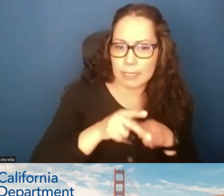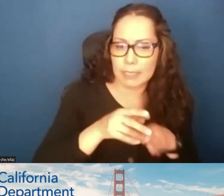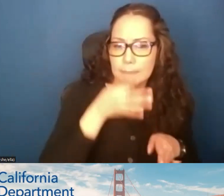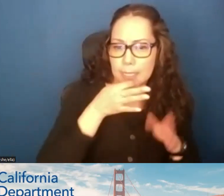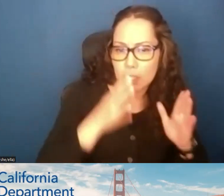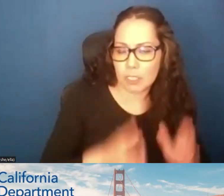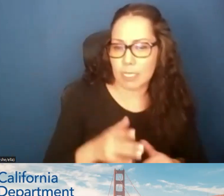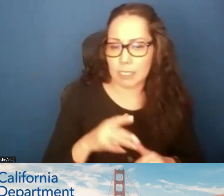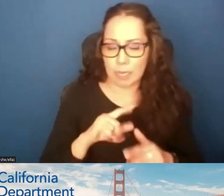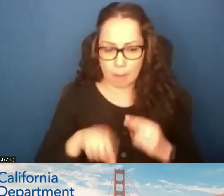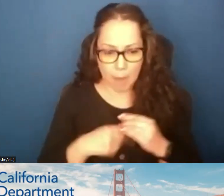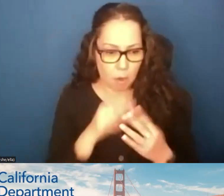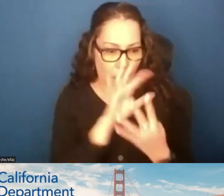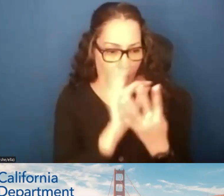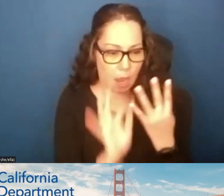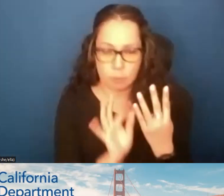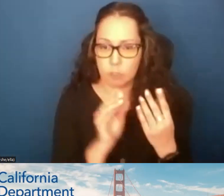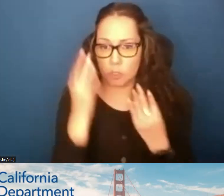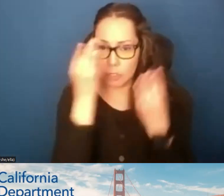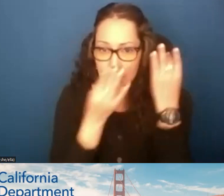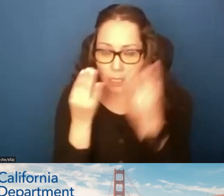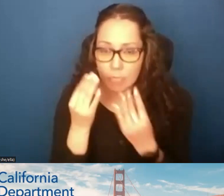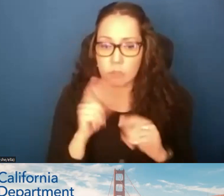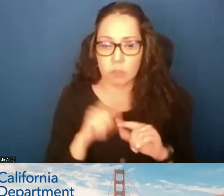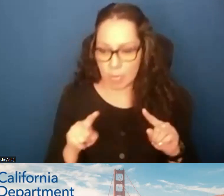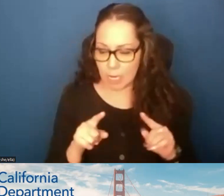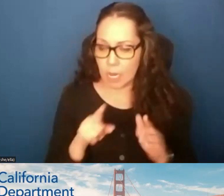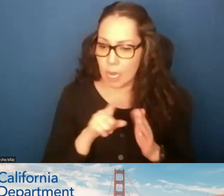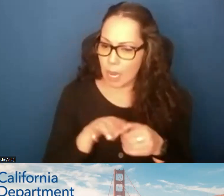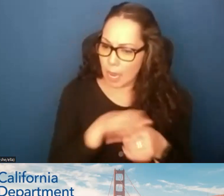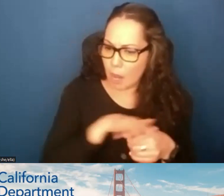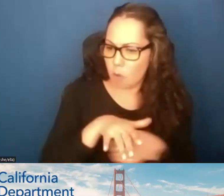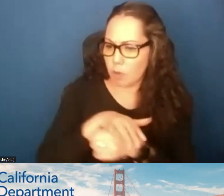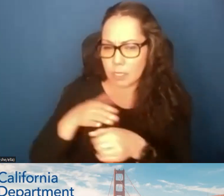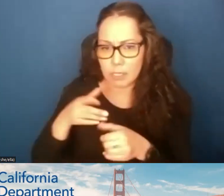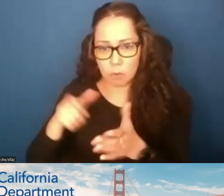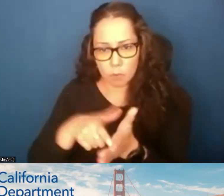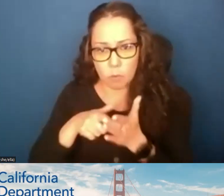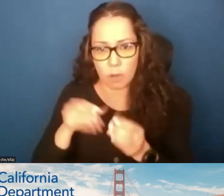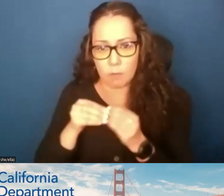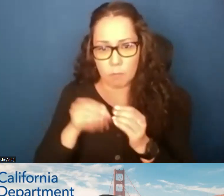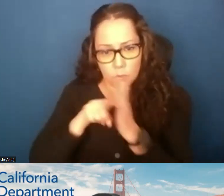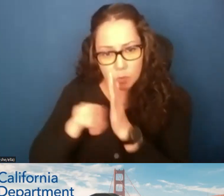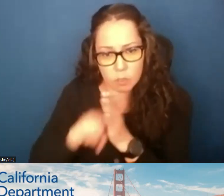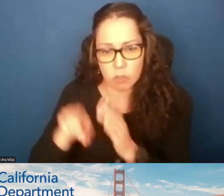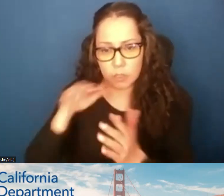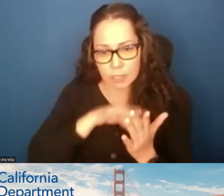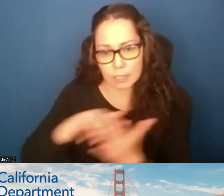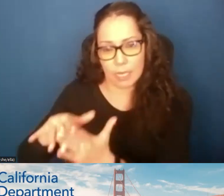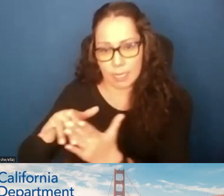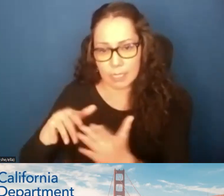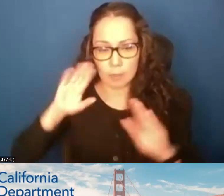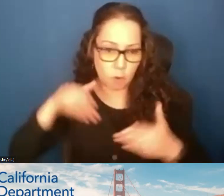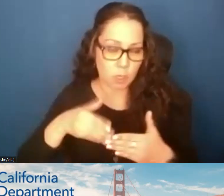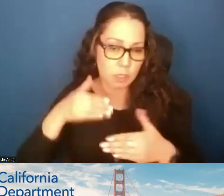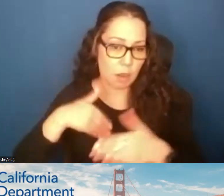consideration, as well as areas of further research and study that you'd like to focus on next? So in